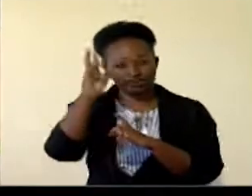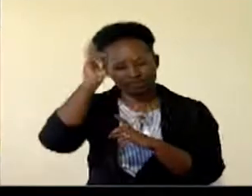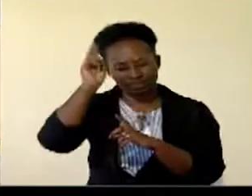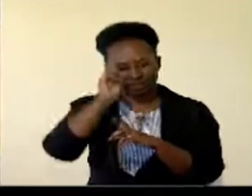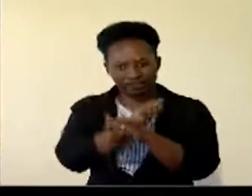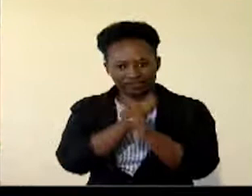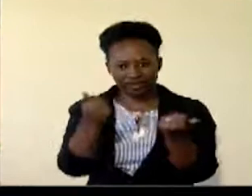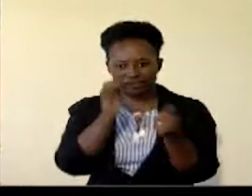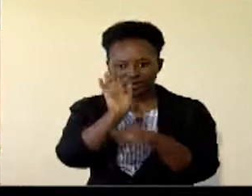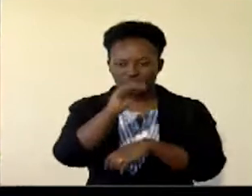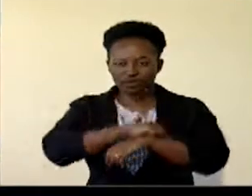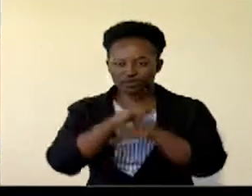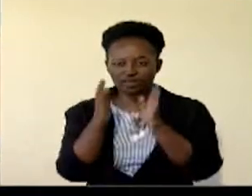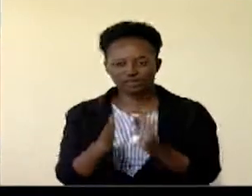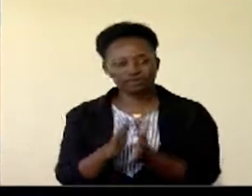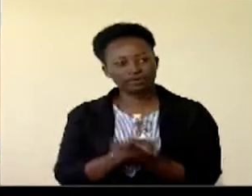flow,